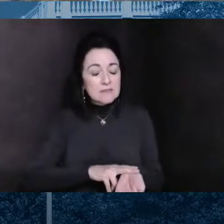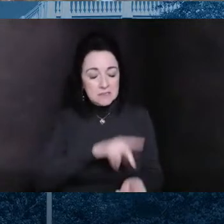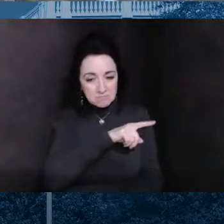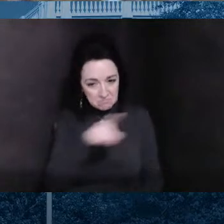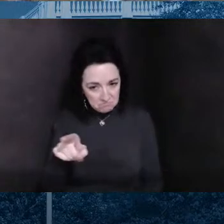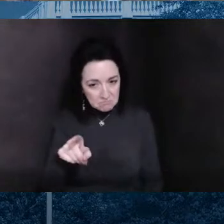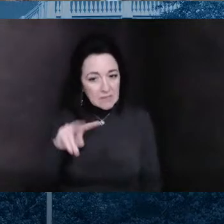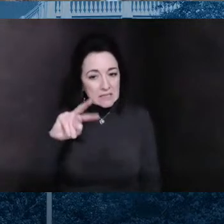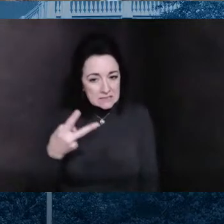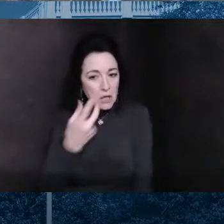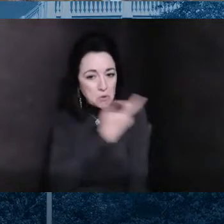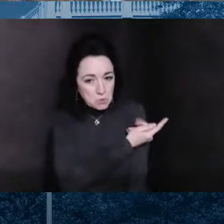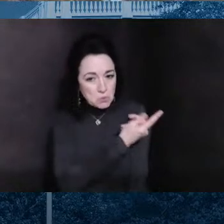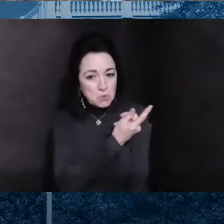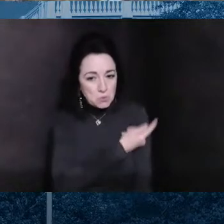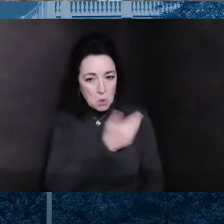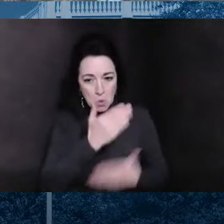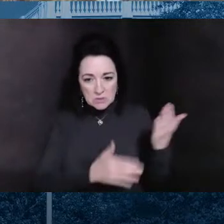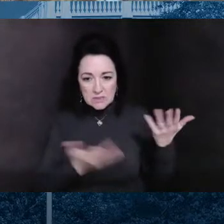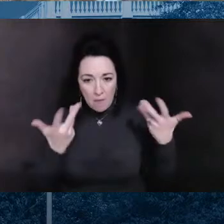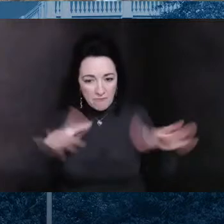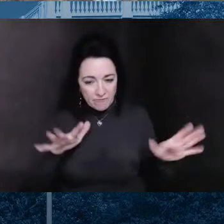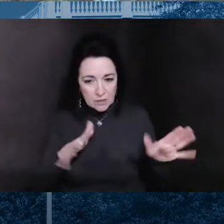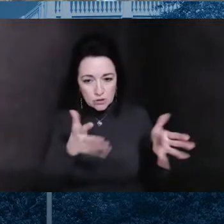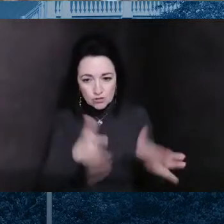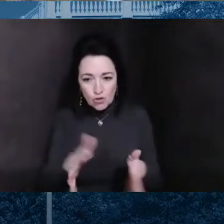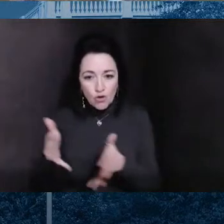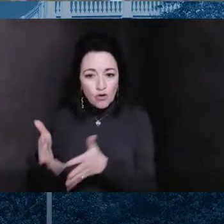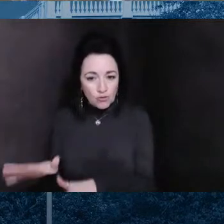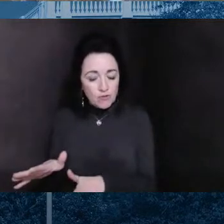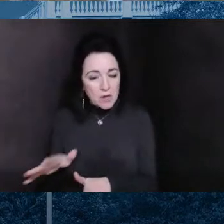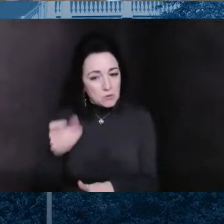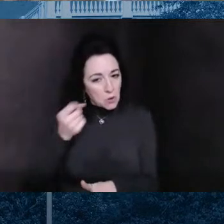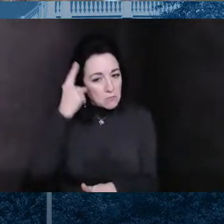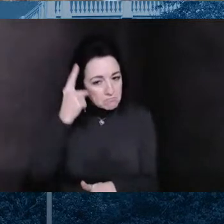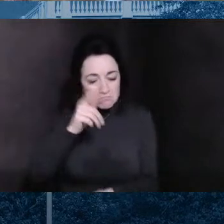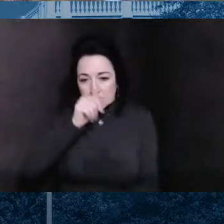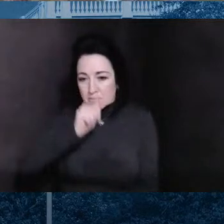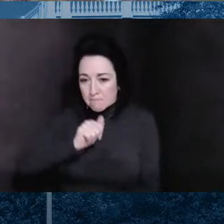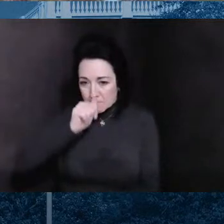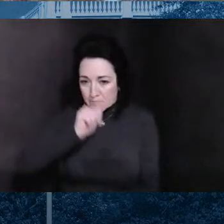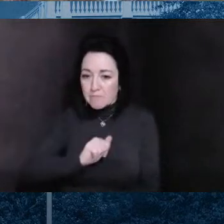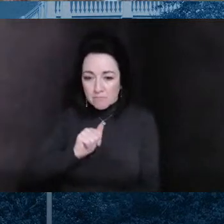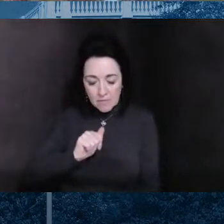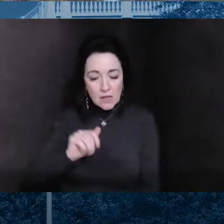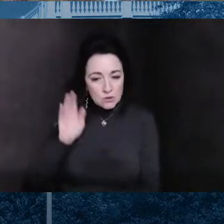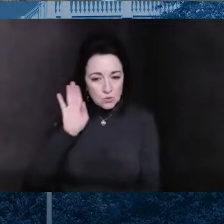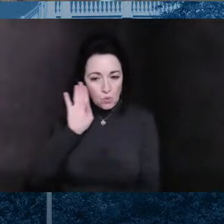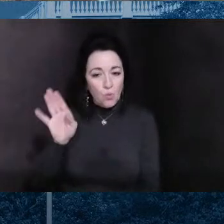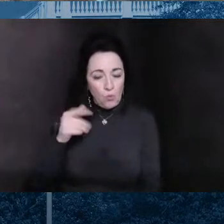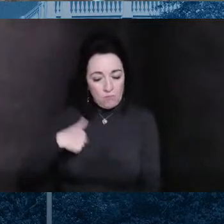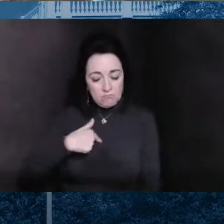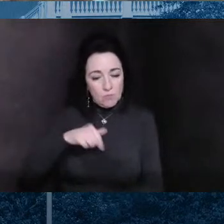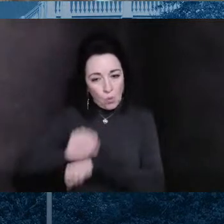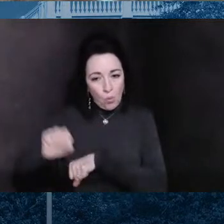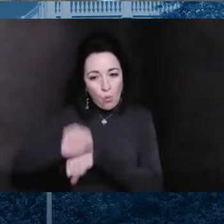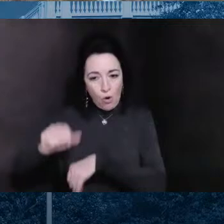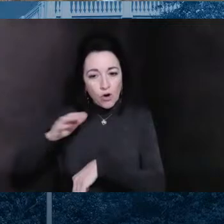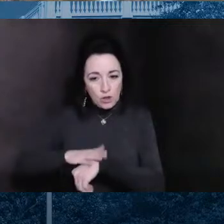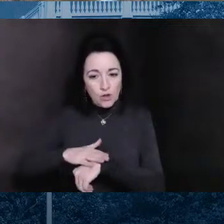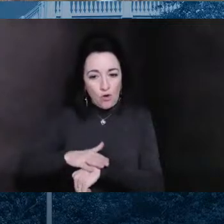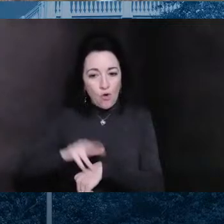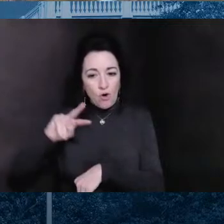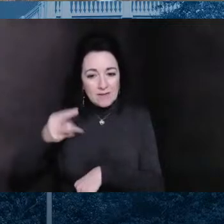are on the way for those who received their first dose. We also are working on the waiting list, which has